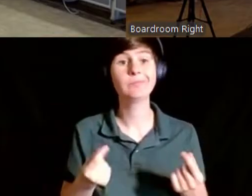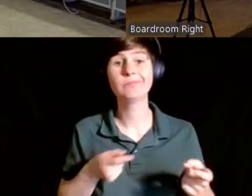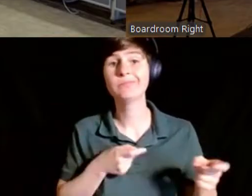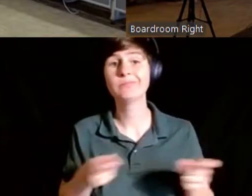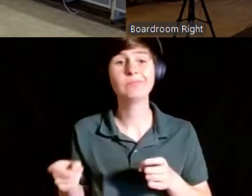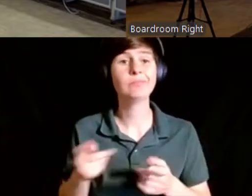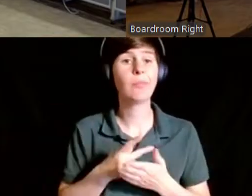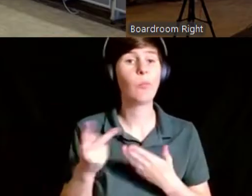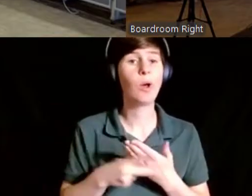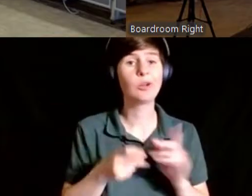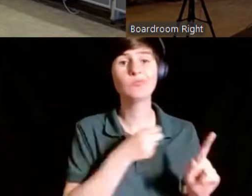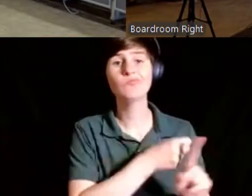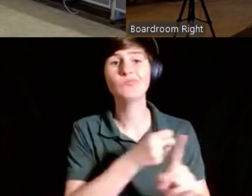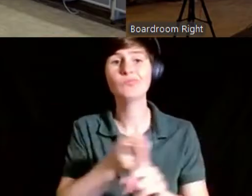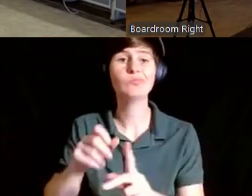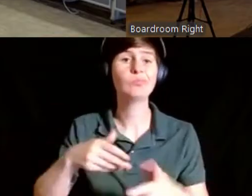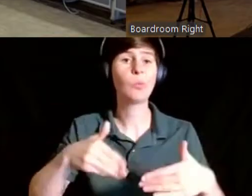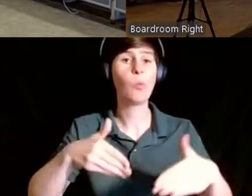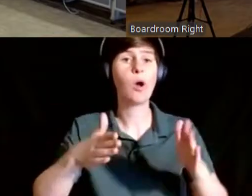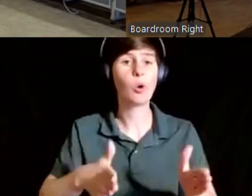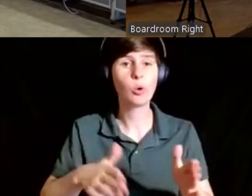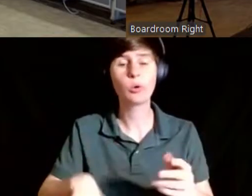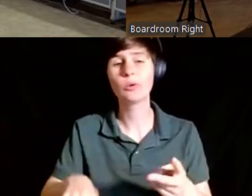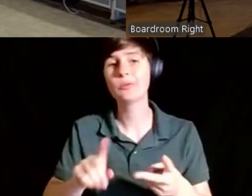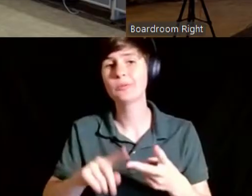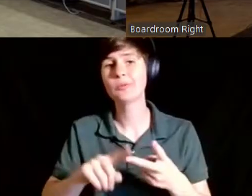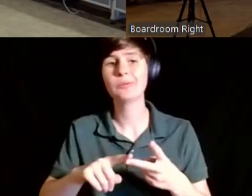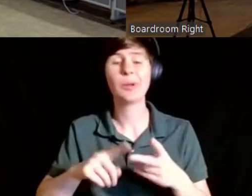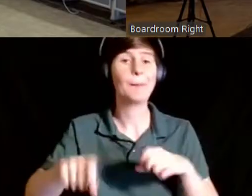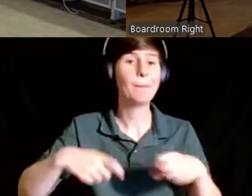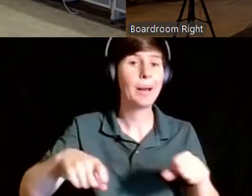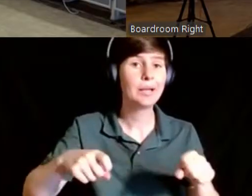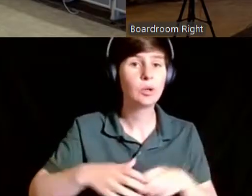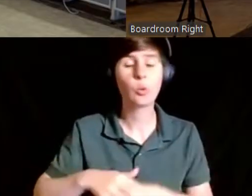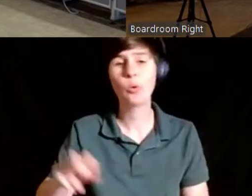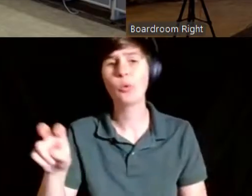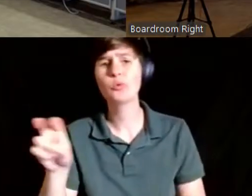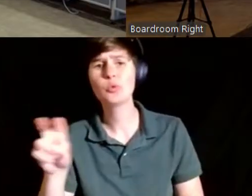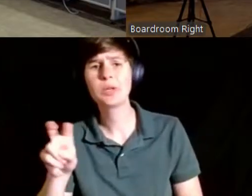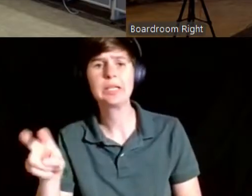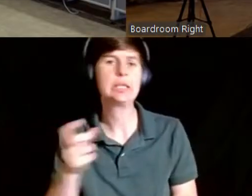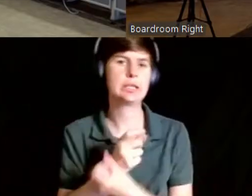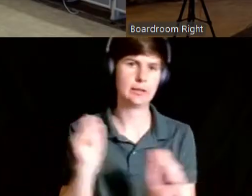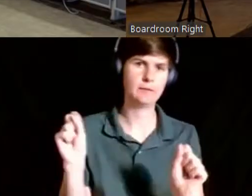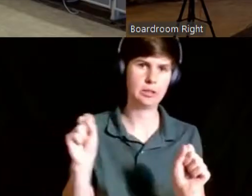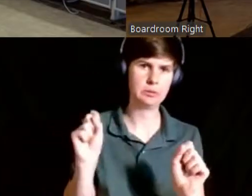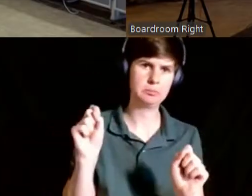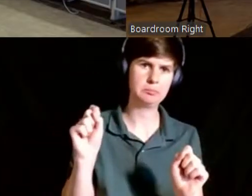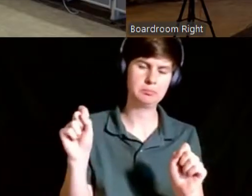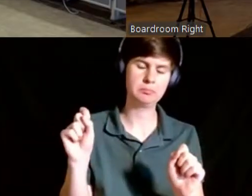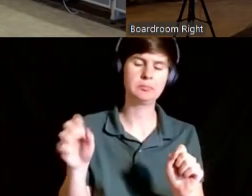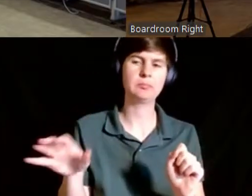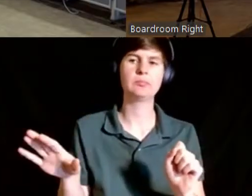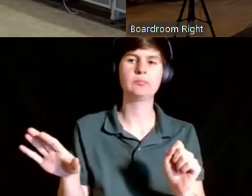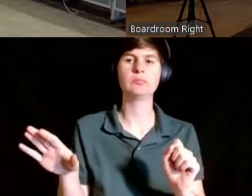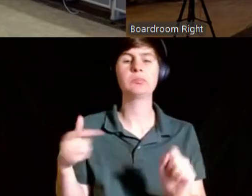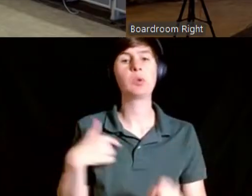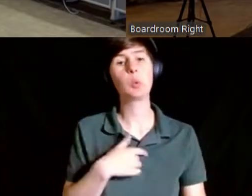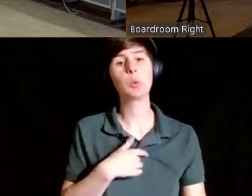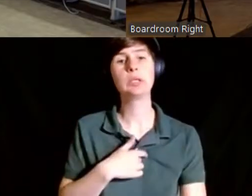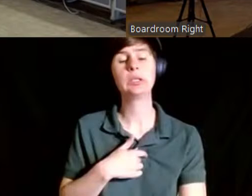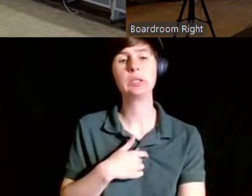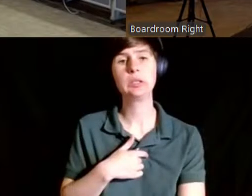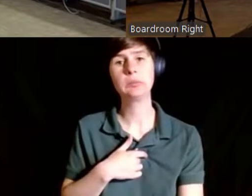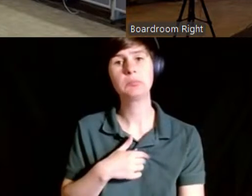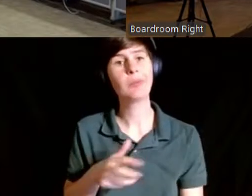that impact pedestrian, bicycle, transit, and safety. As part of that, we do end up doing a lot of reviews